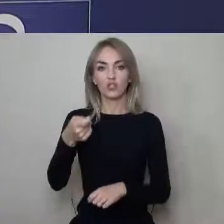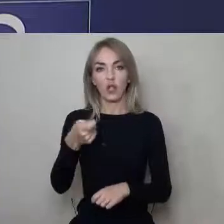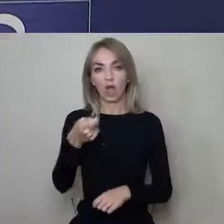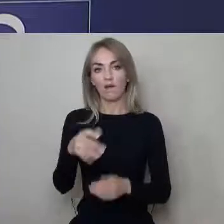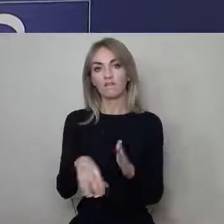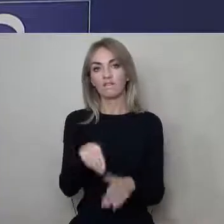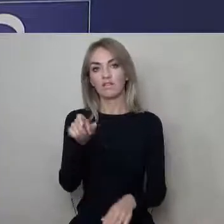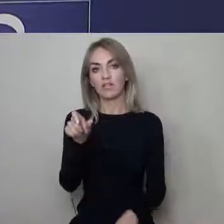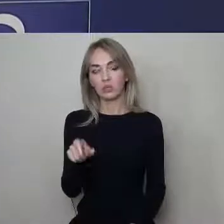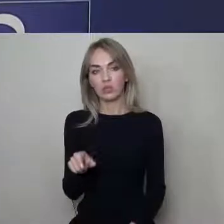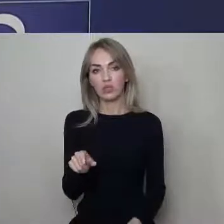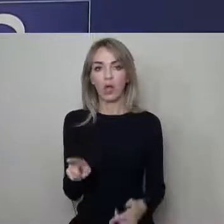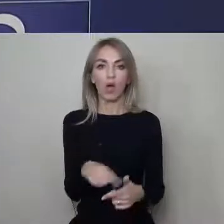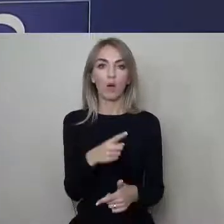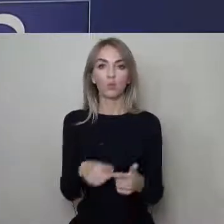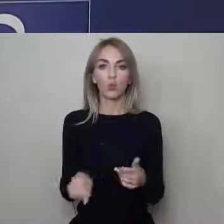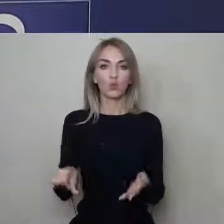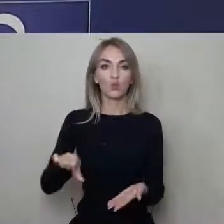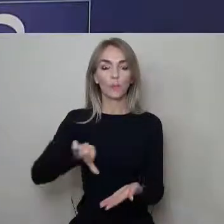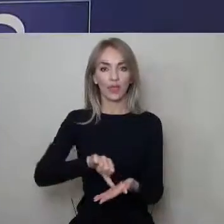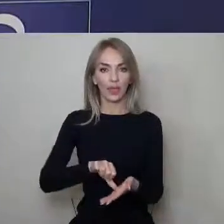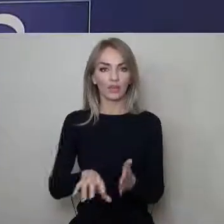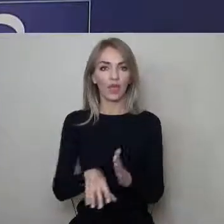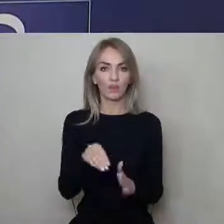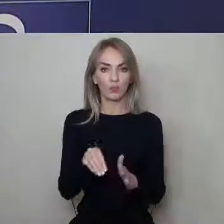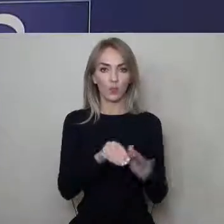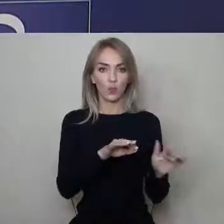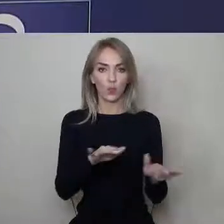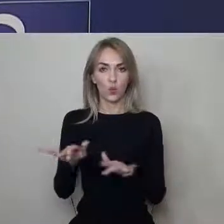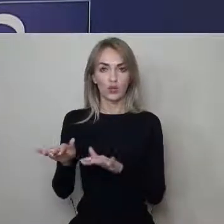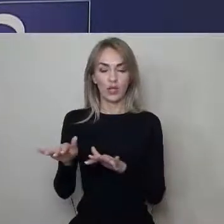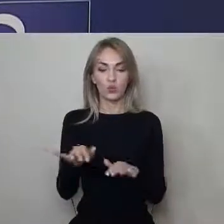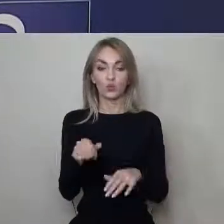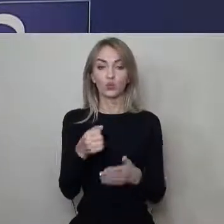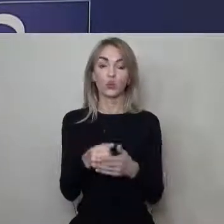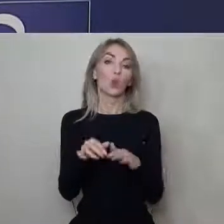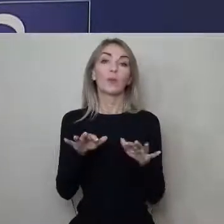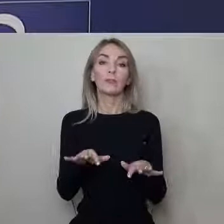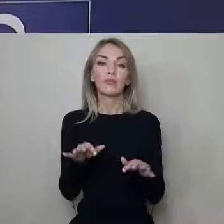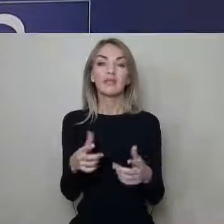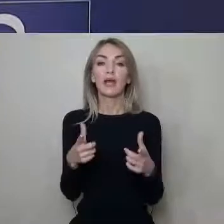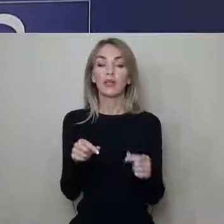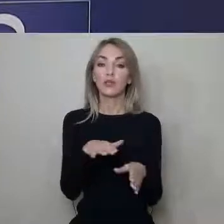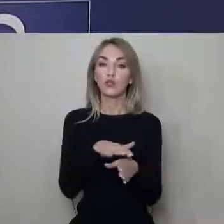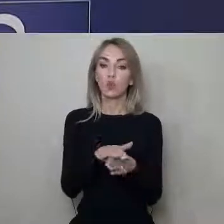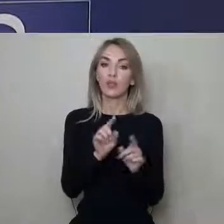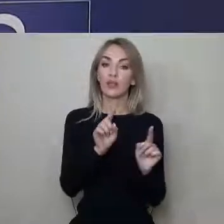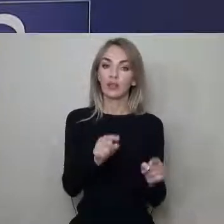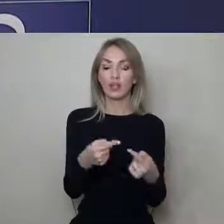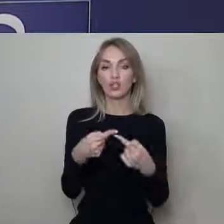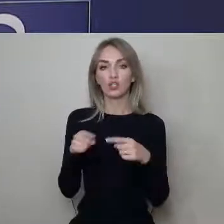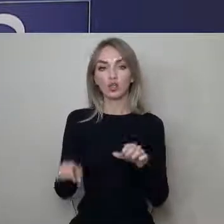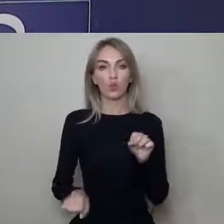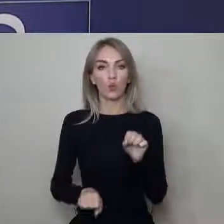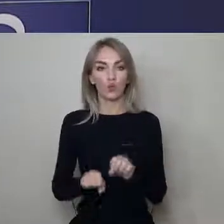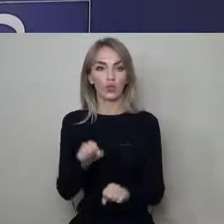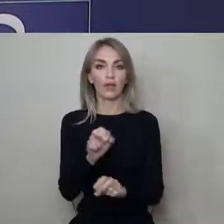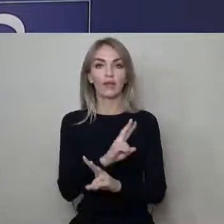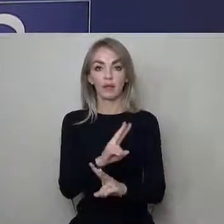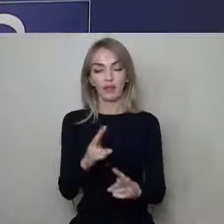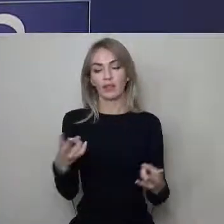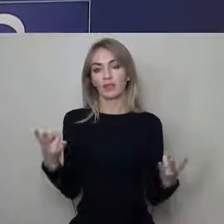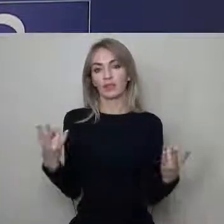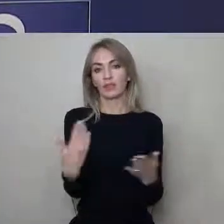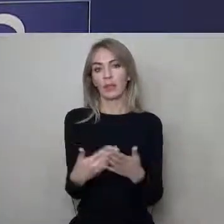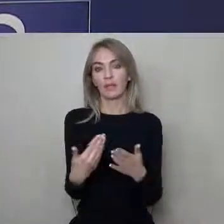applicant, the subject of the electoral process, and to the place where